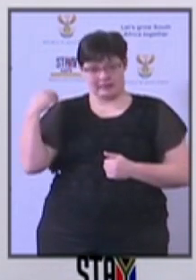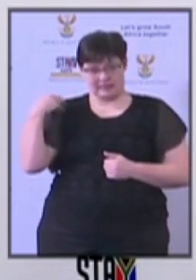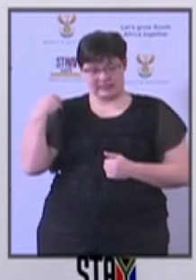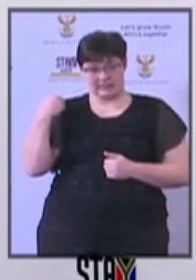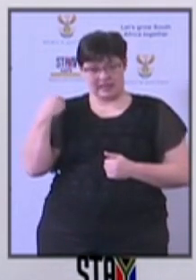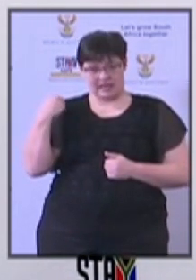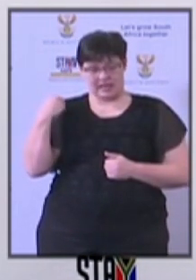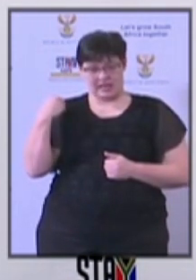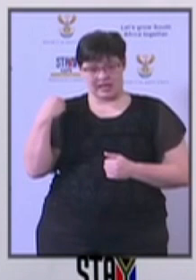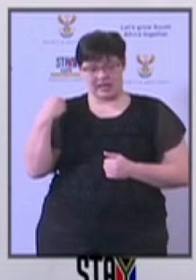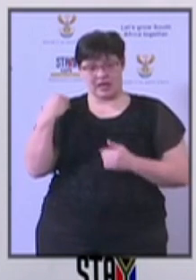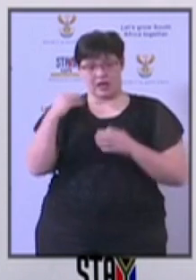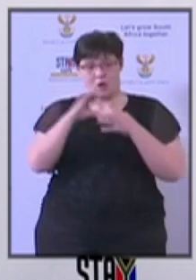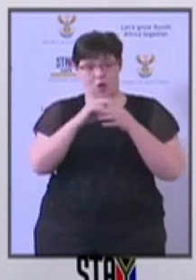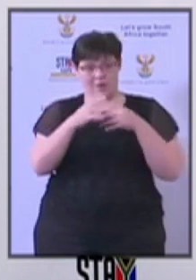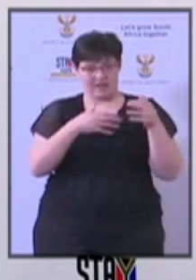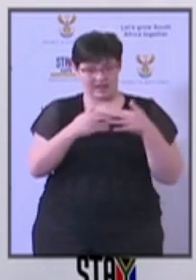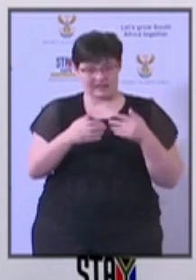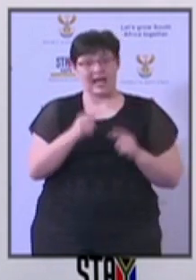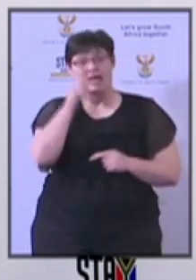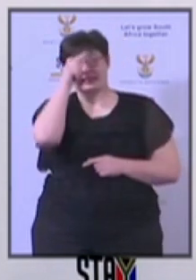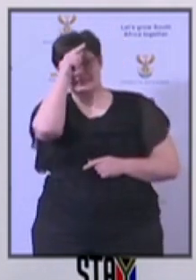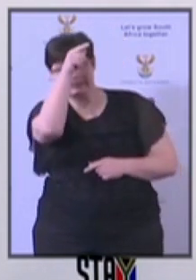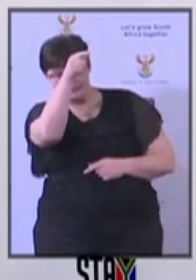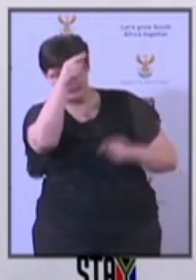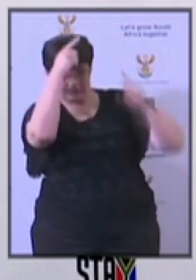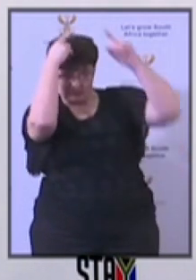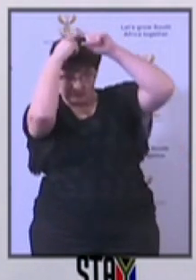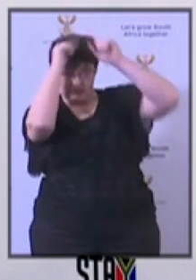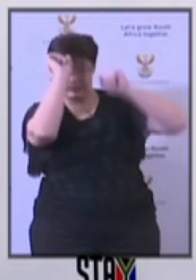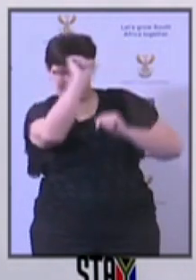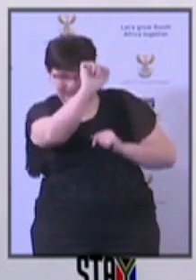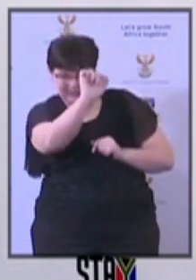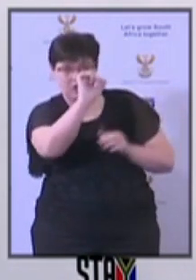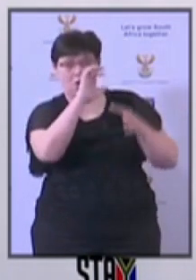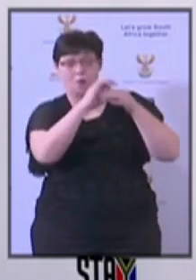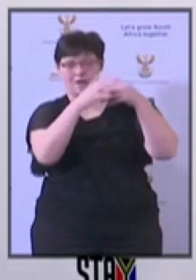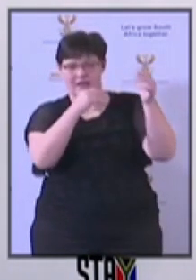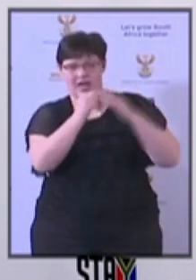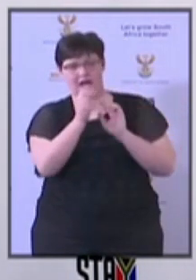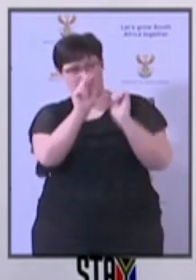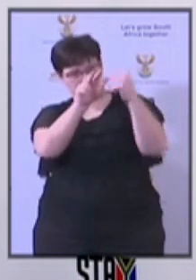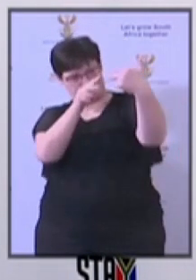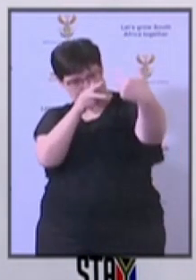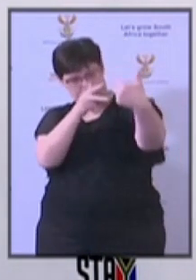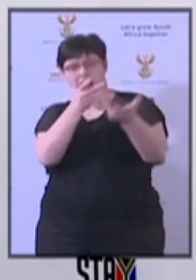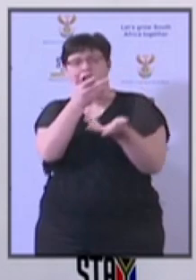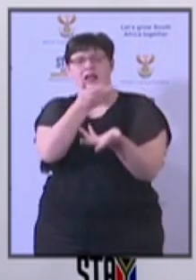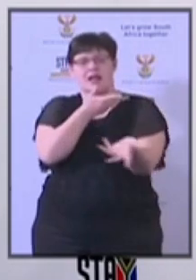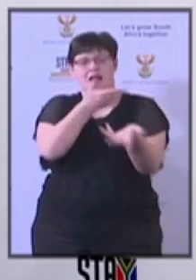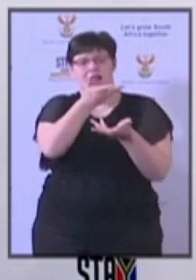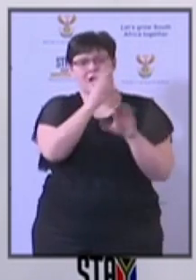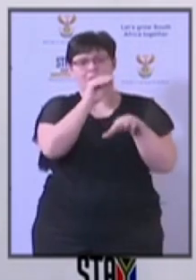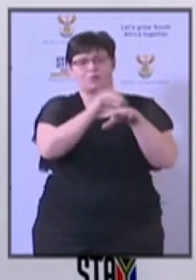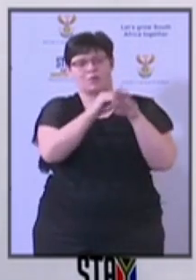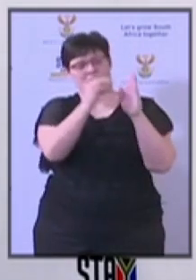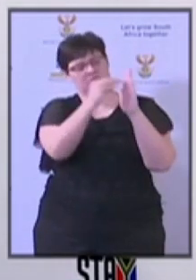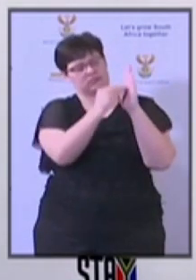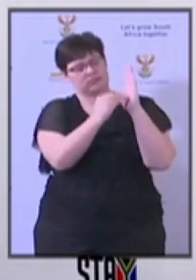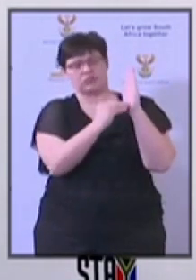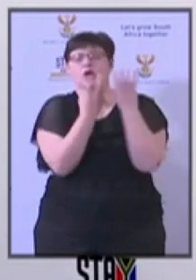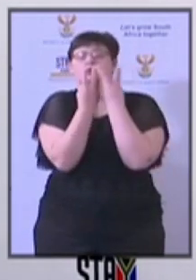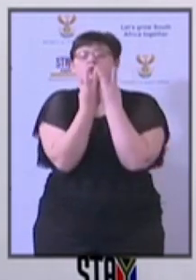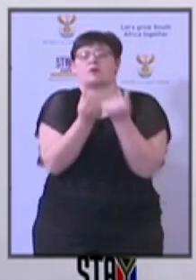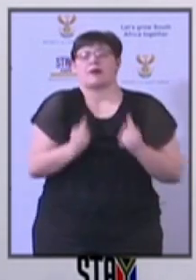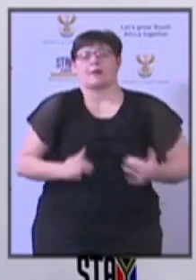Home Affairs in Lesotho will soon call a meeting virtually to discuss some of these problems, how they need to be